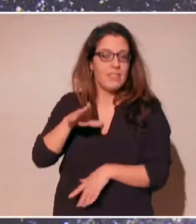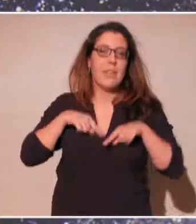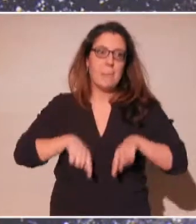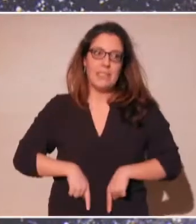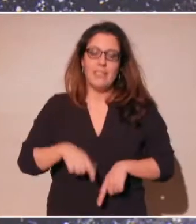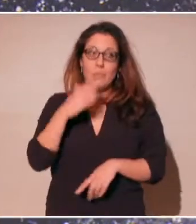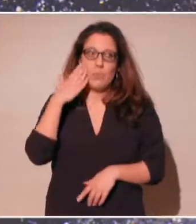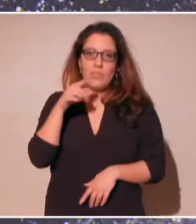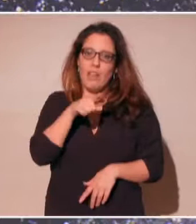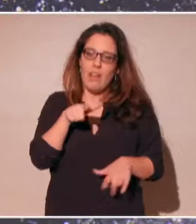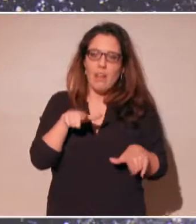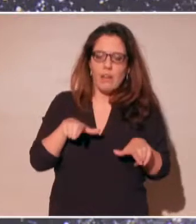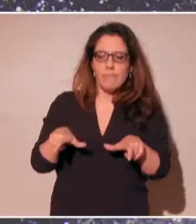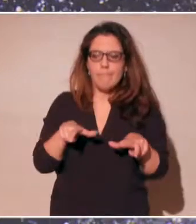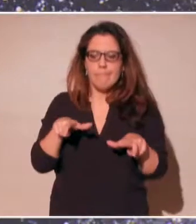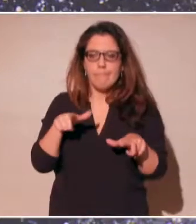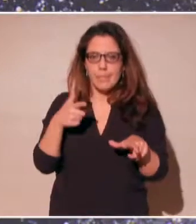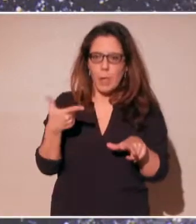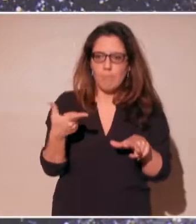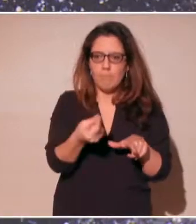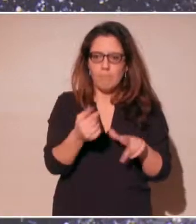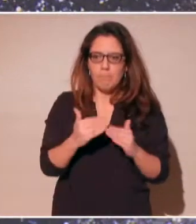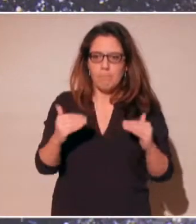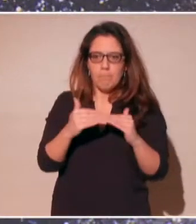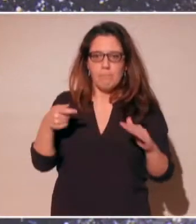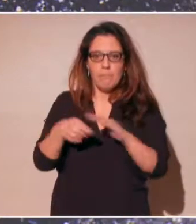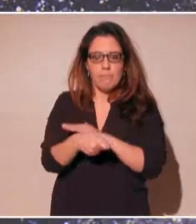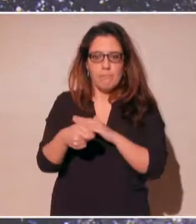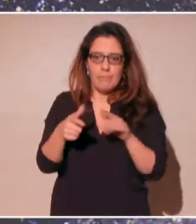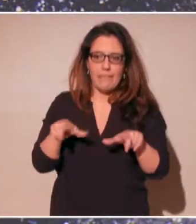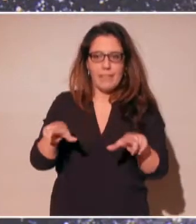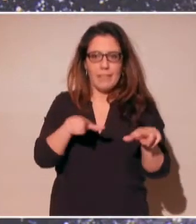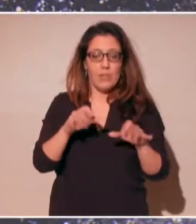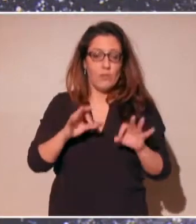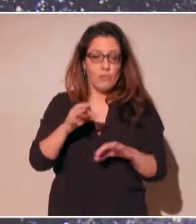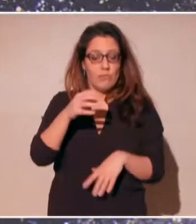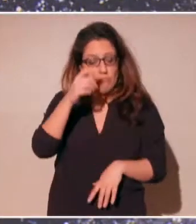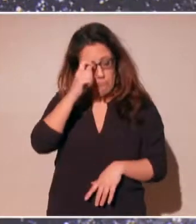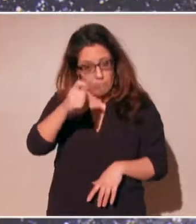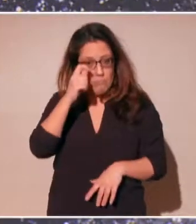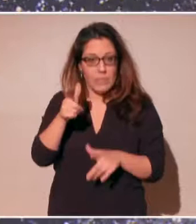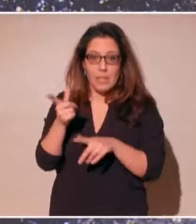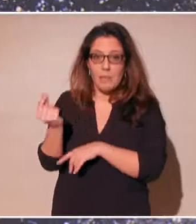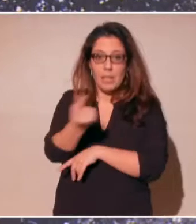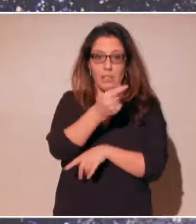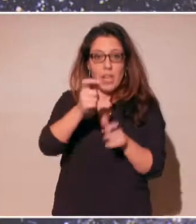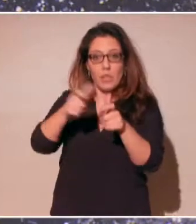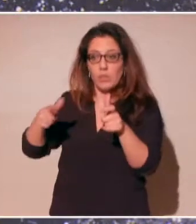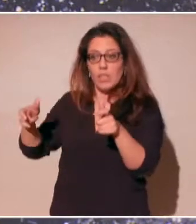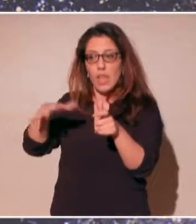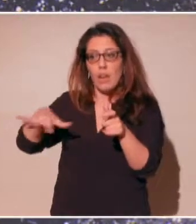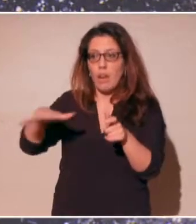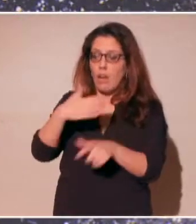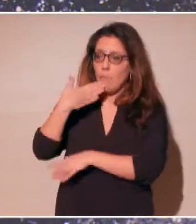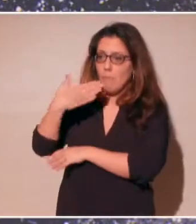know that Minister is looking at good partnerships and balance in that area. And I would